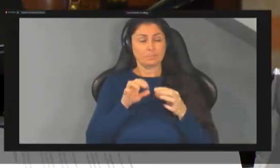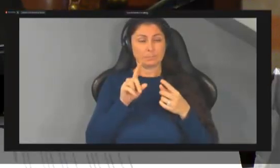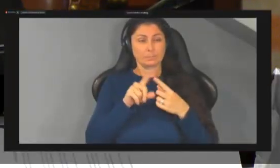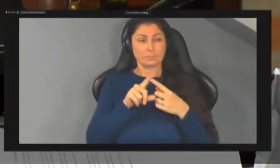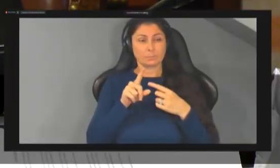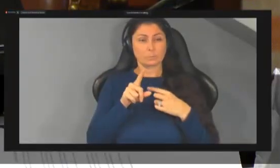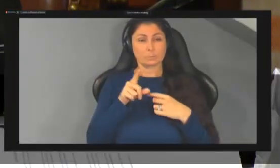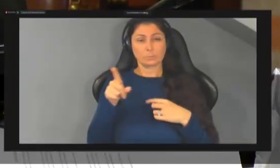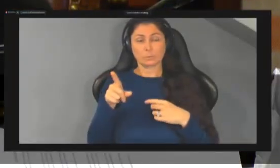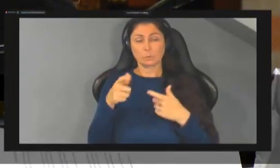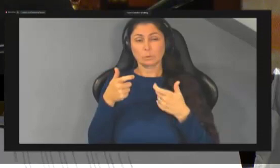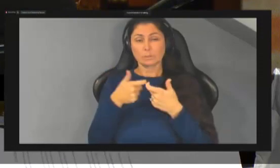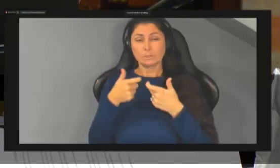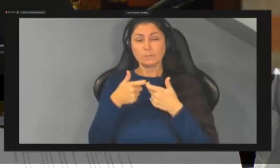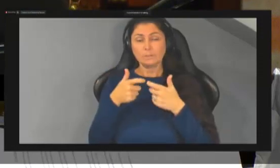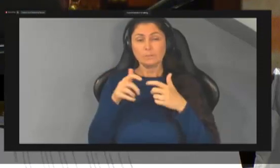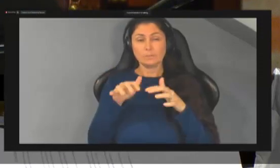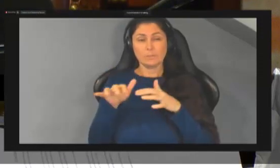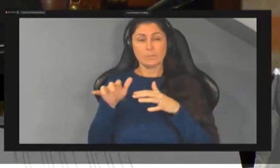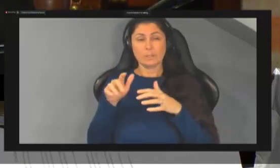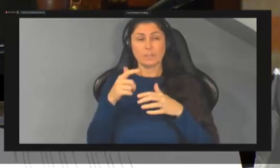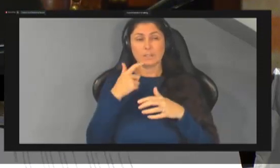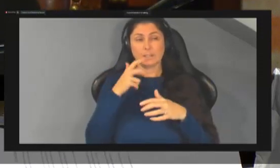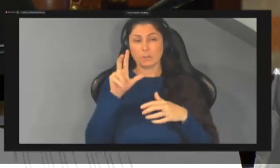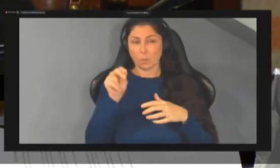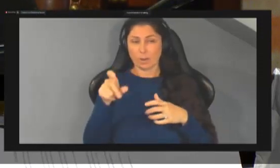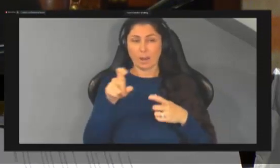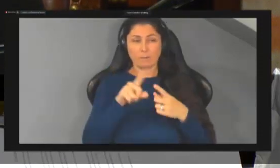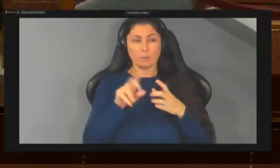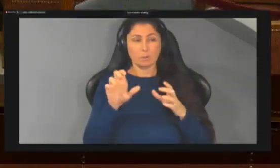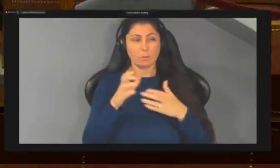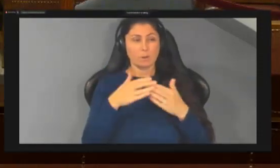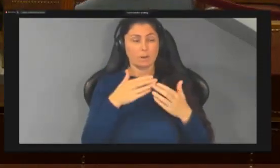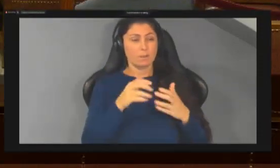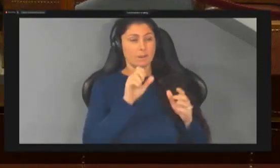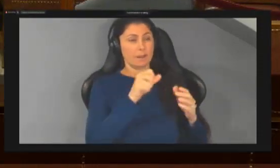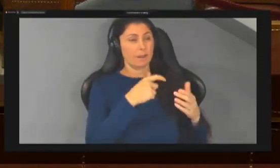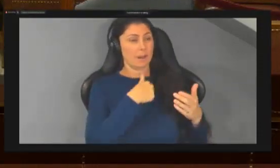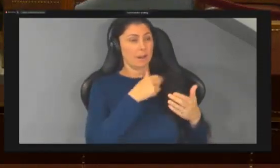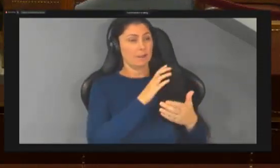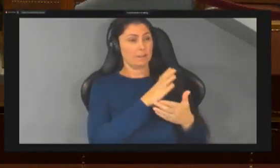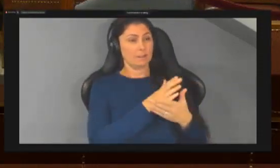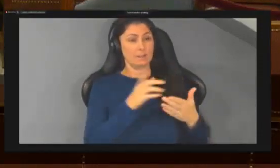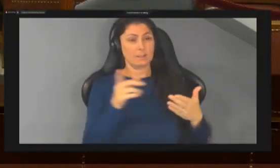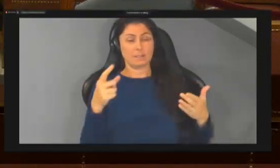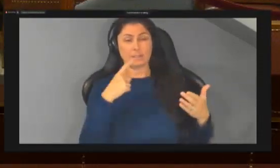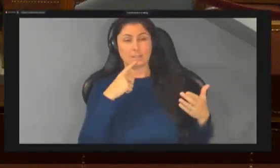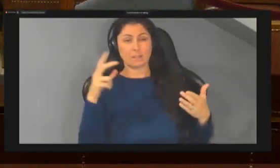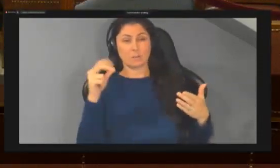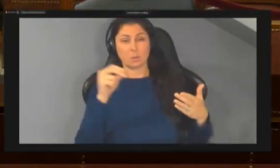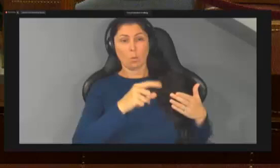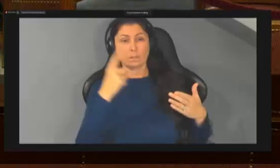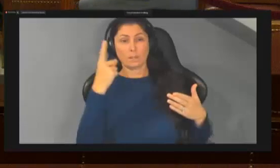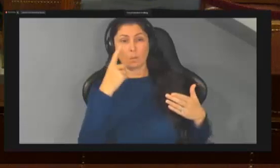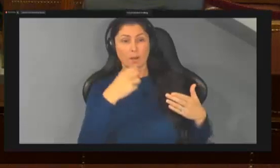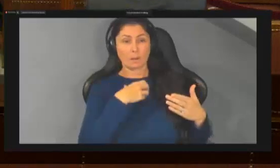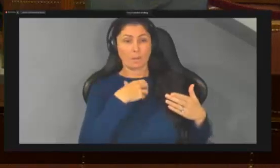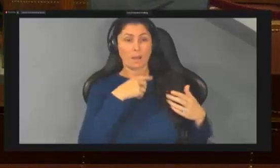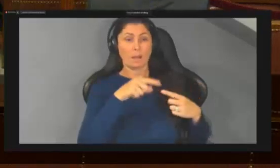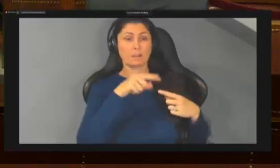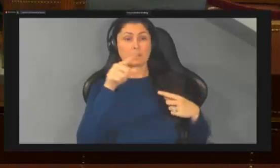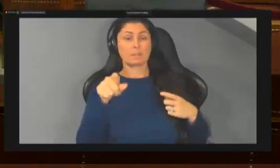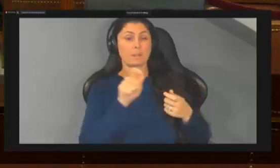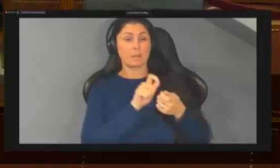to the utilities, no. I mean, or to say that they have to do whatever they have to do. Because as soon as he says no, someone complains to somebody else, and then they change them.